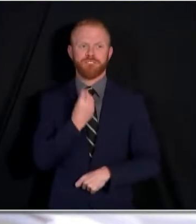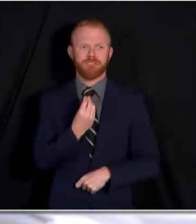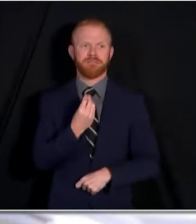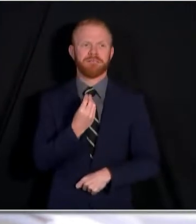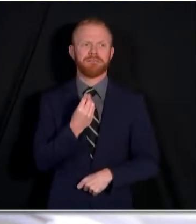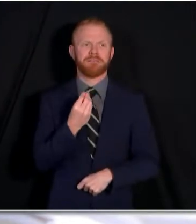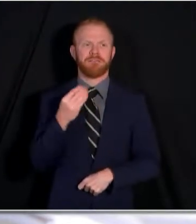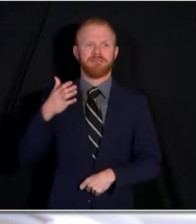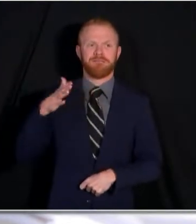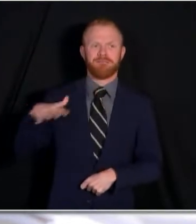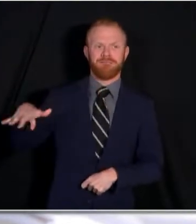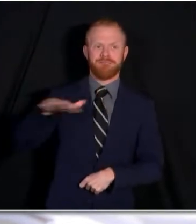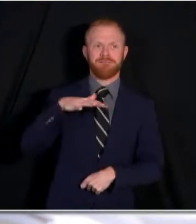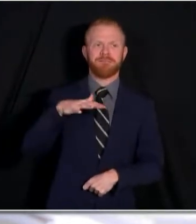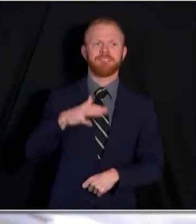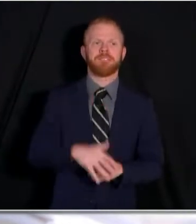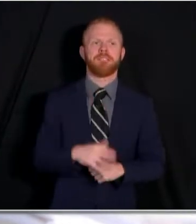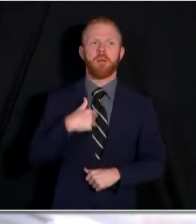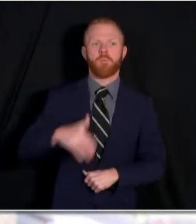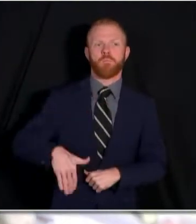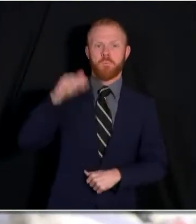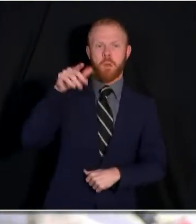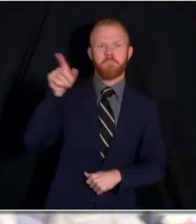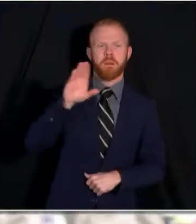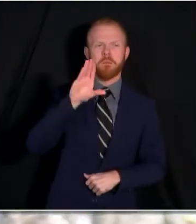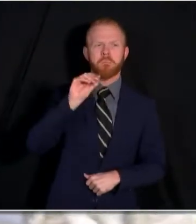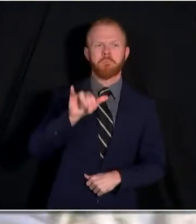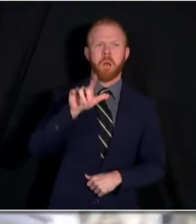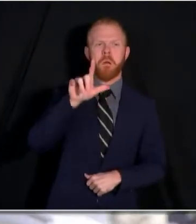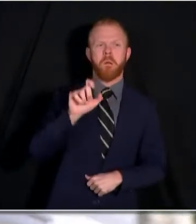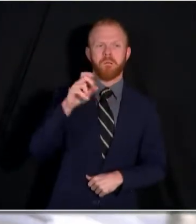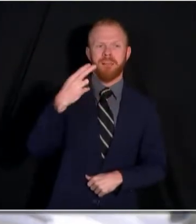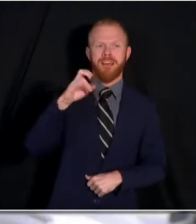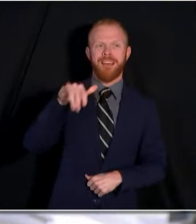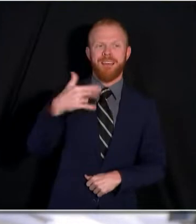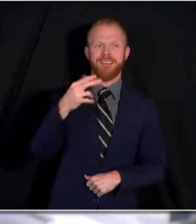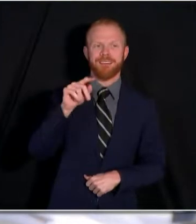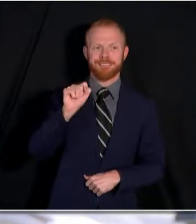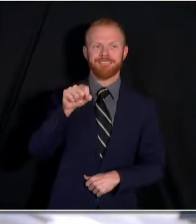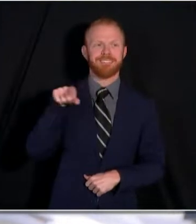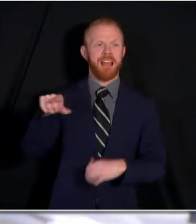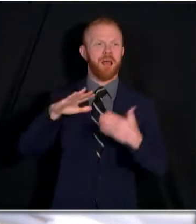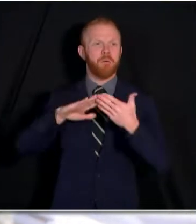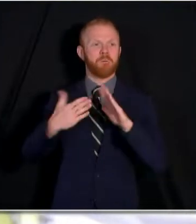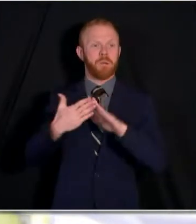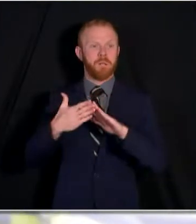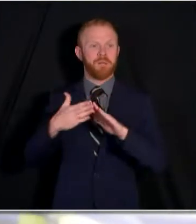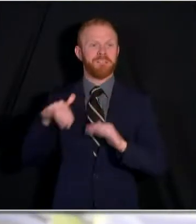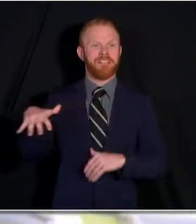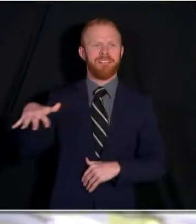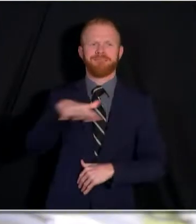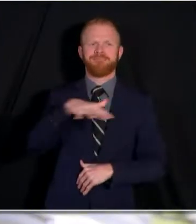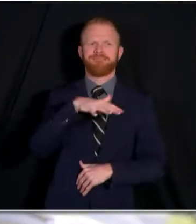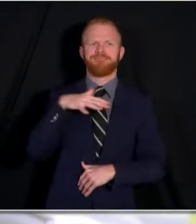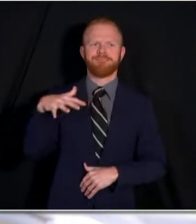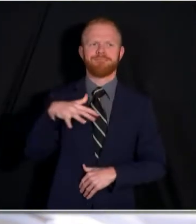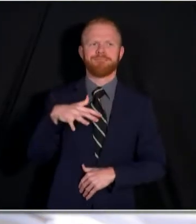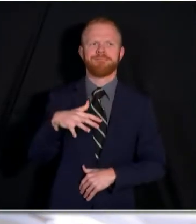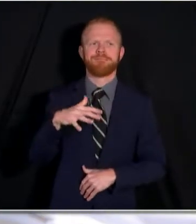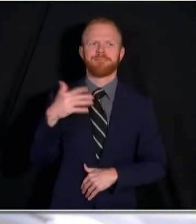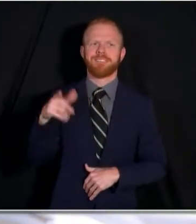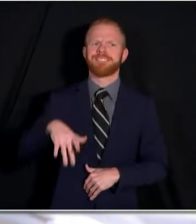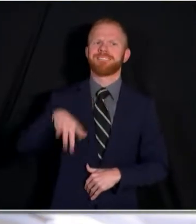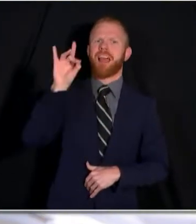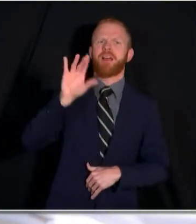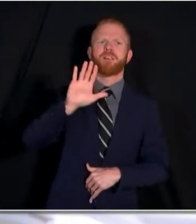to America for them. This was their community. This was a place where they found their dream.